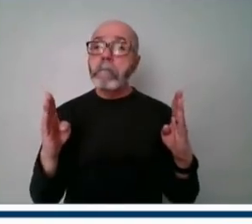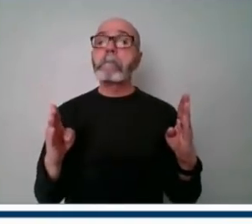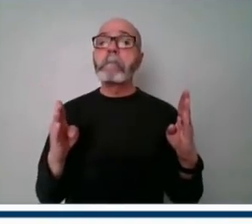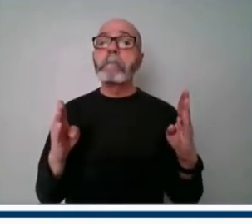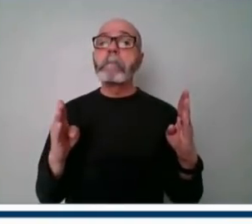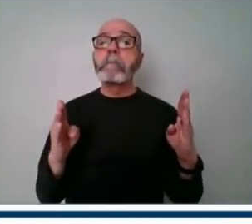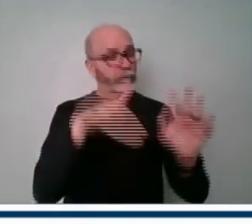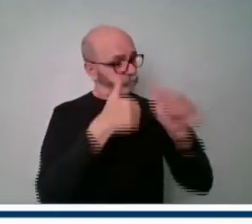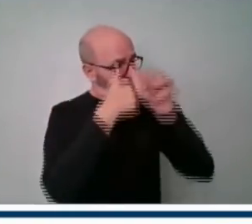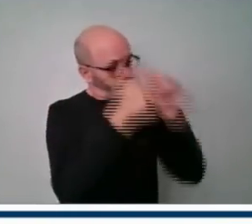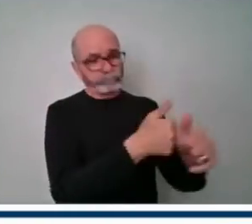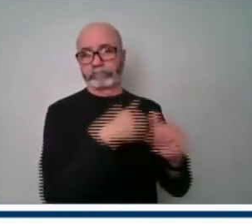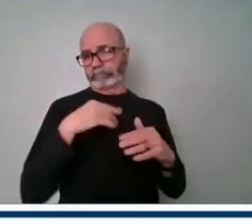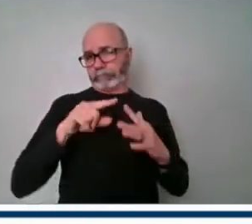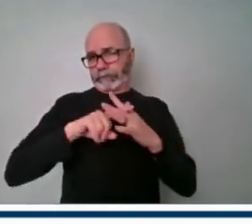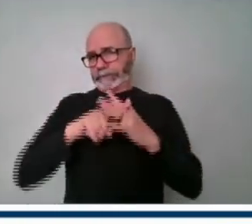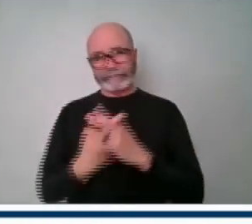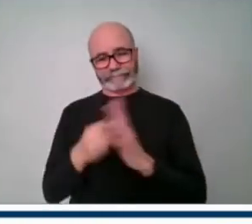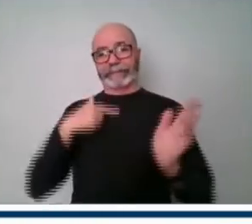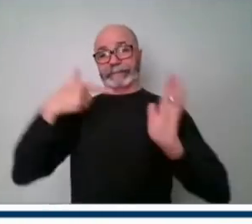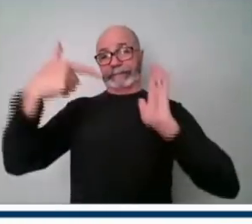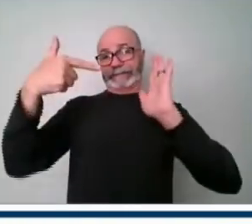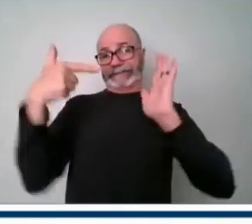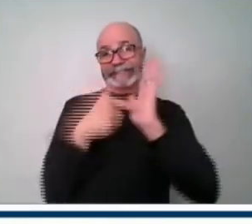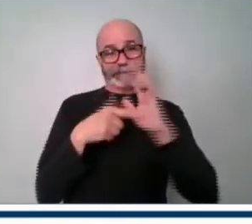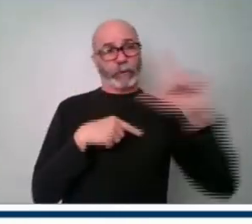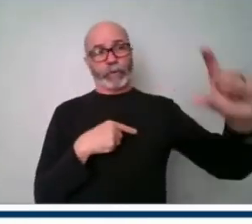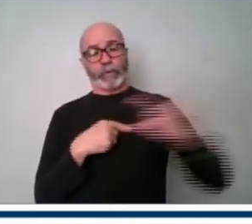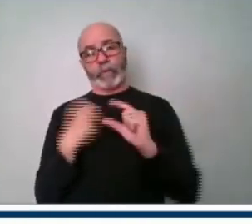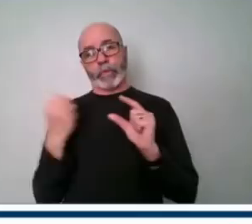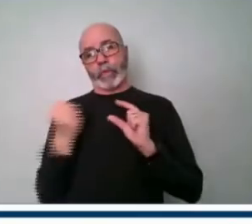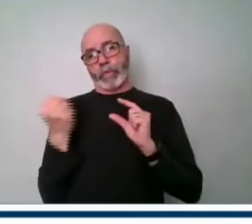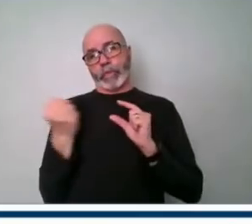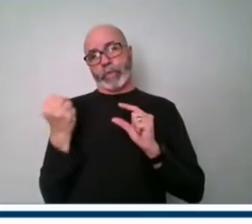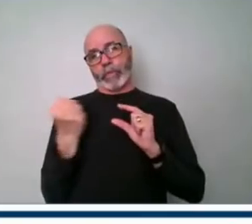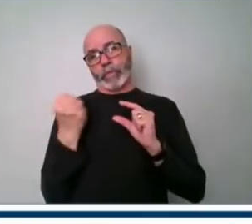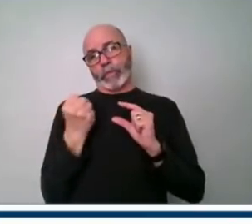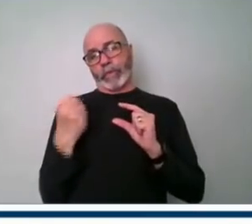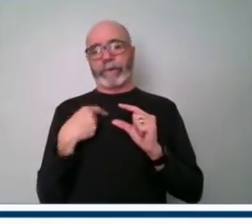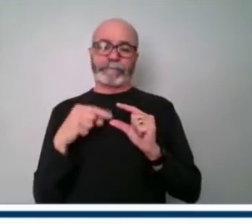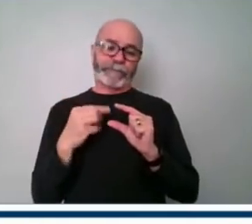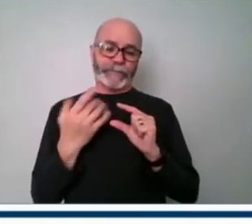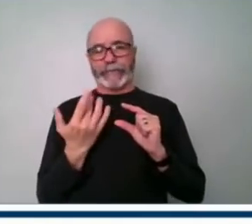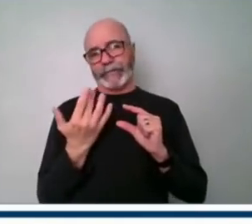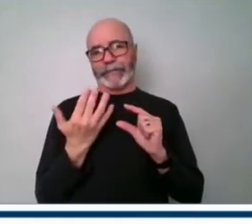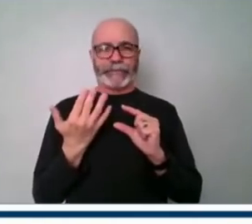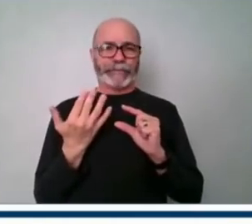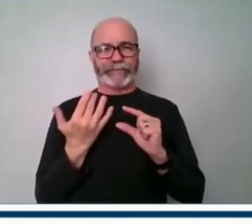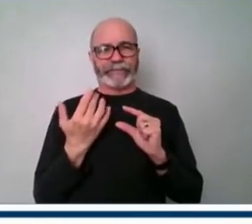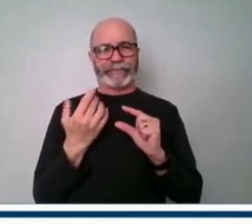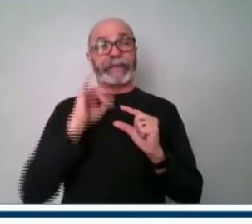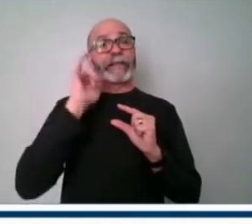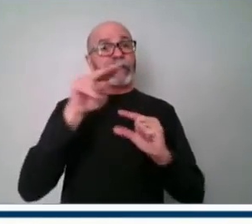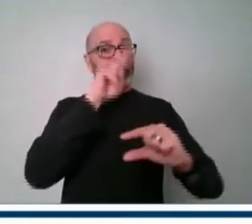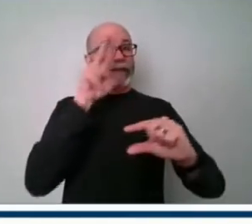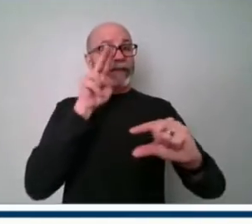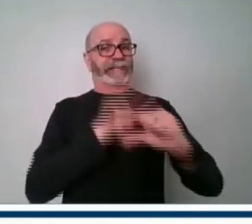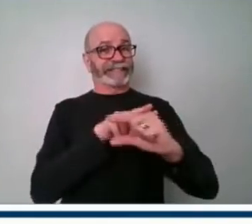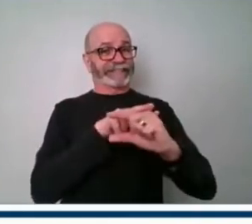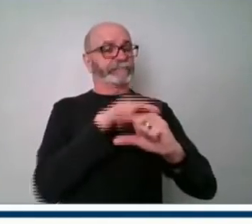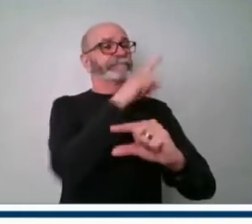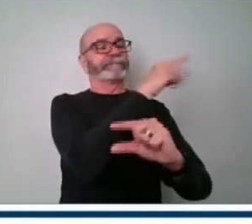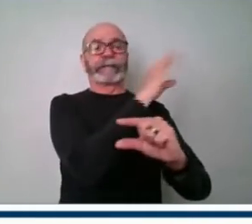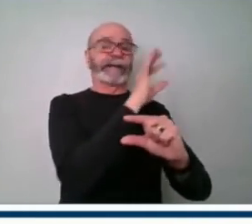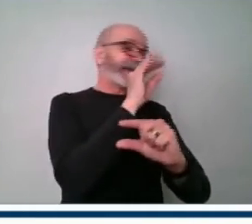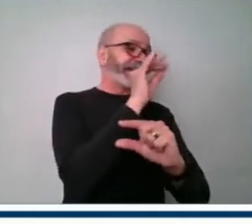holding back that second dose. We are now, once NACI changed their recommendation, we have moved away from that, but